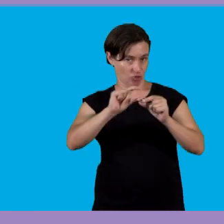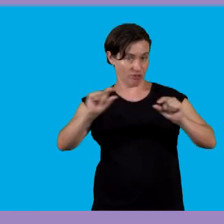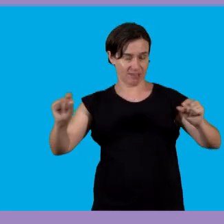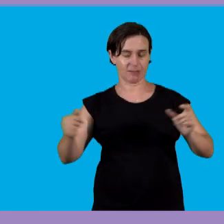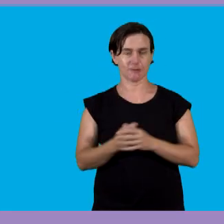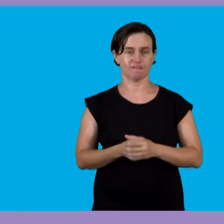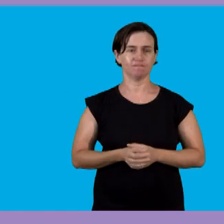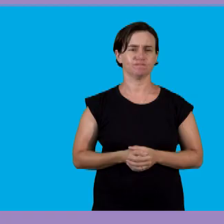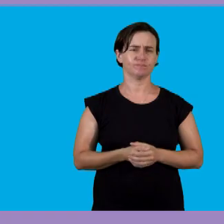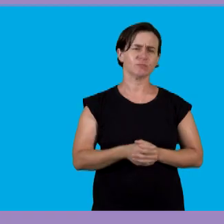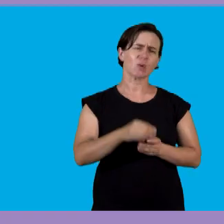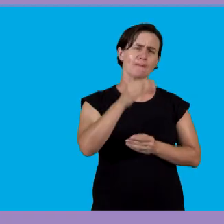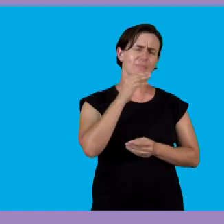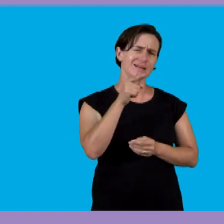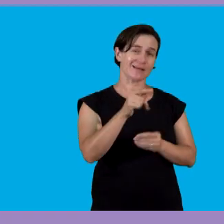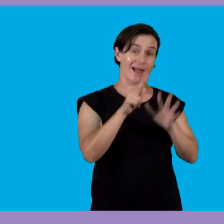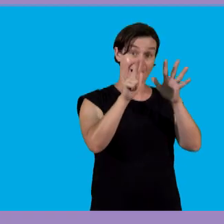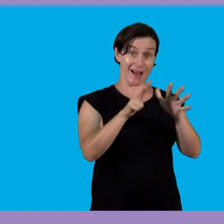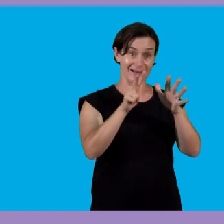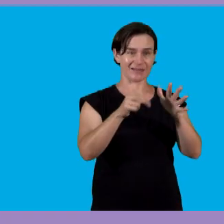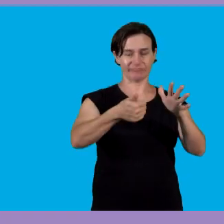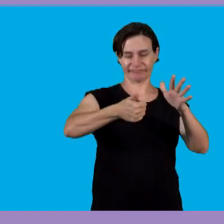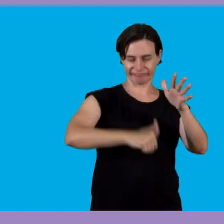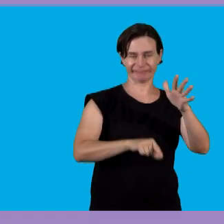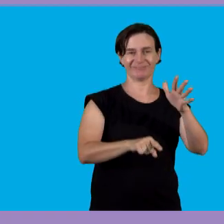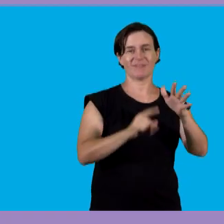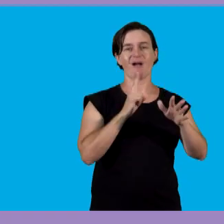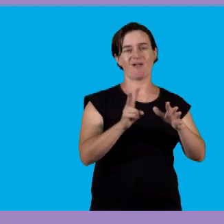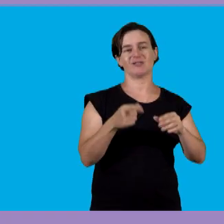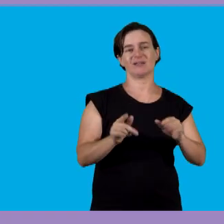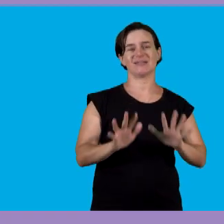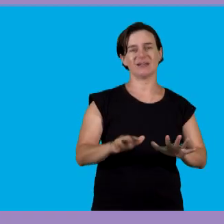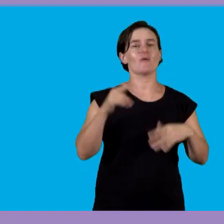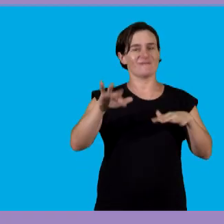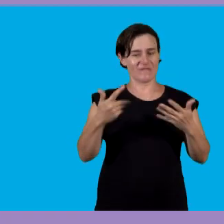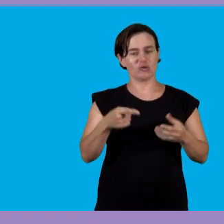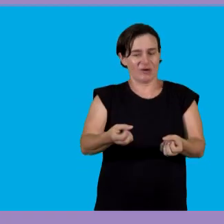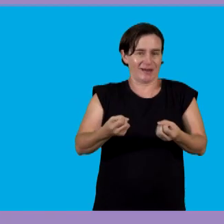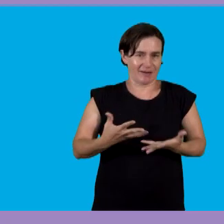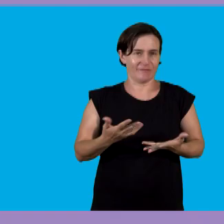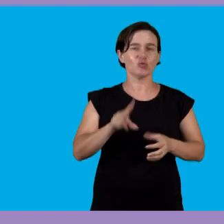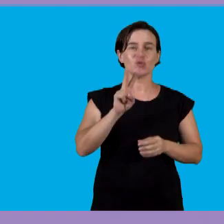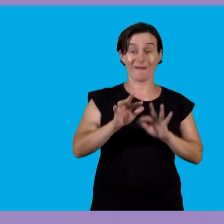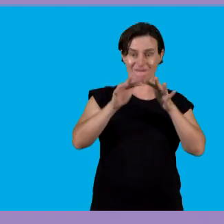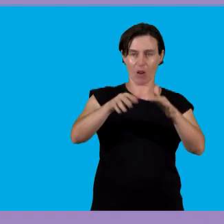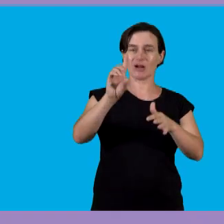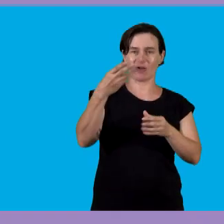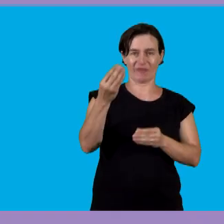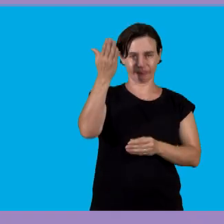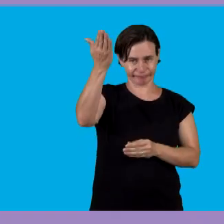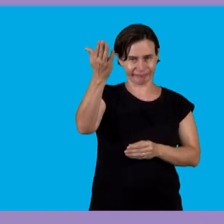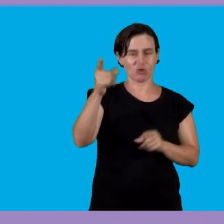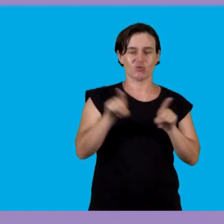that with an input of 18, we already have the output of 10. So that has been filled out for us as shown in the flow